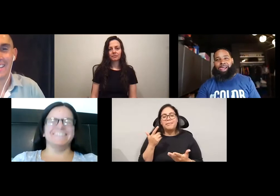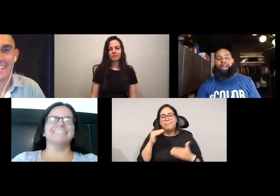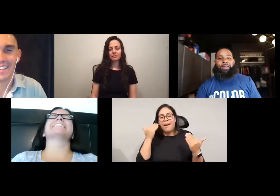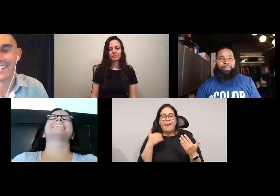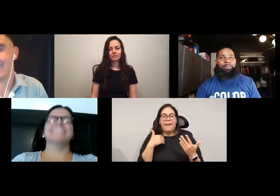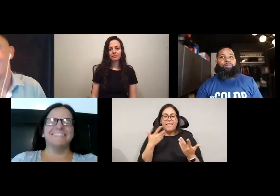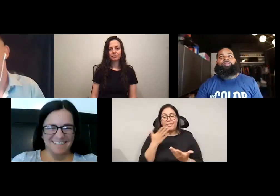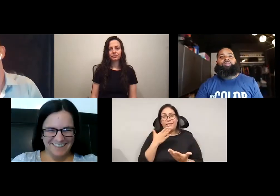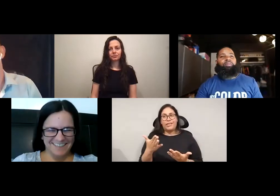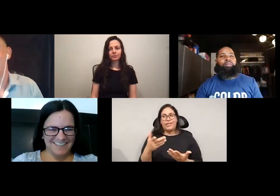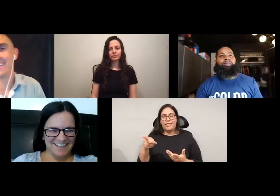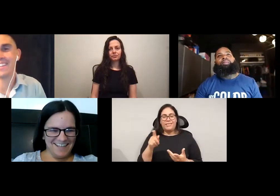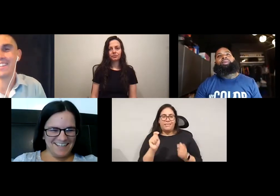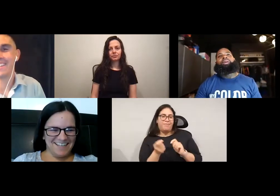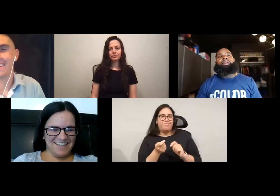it.